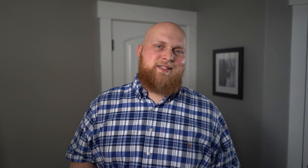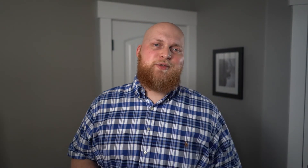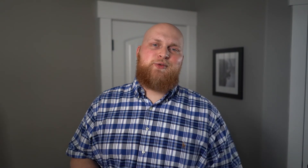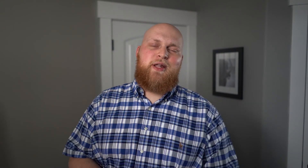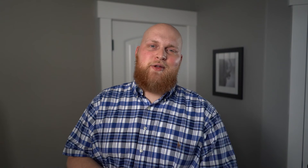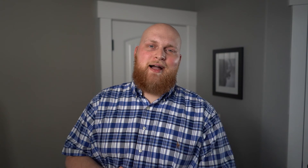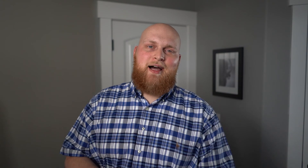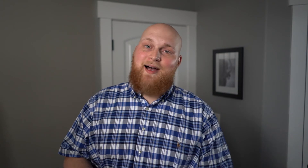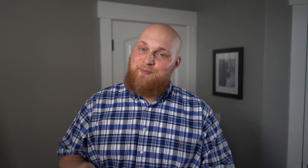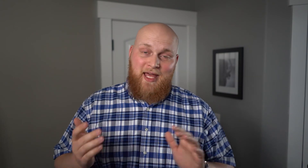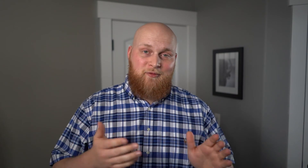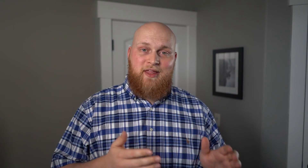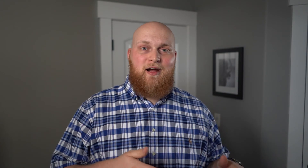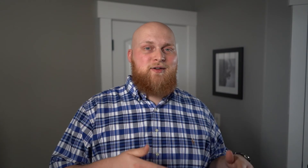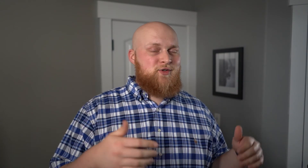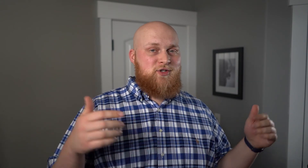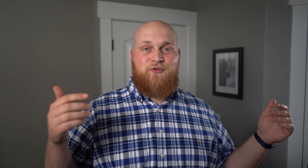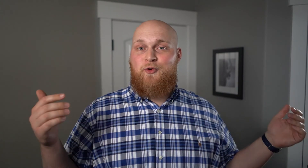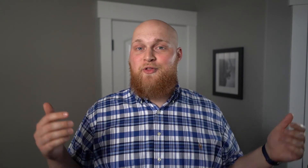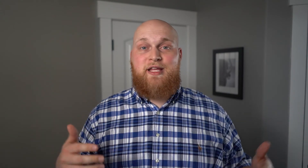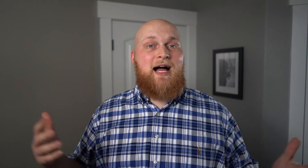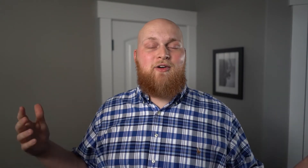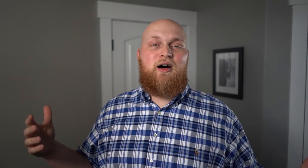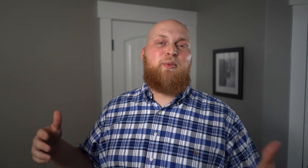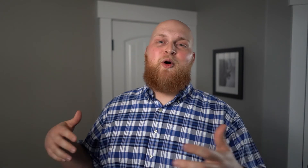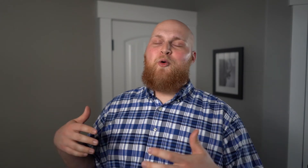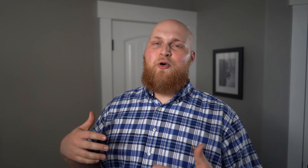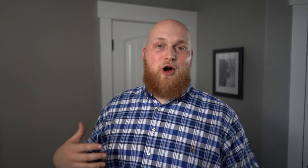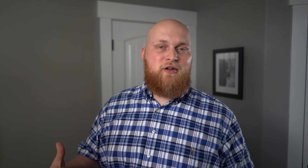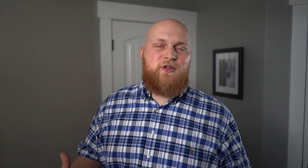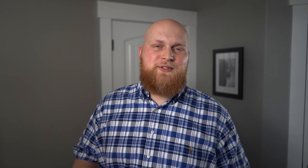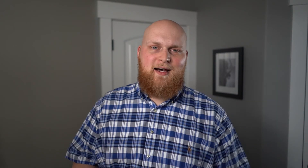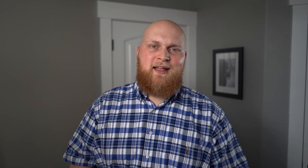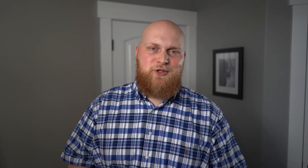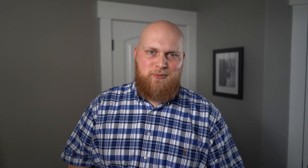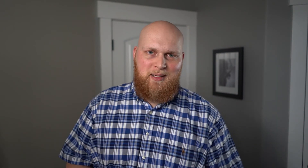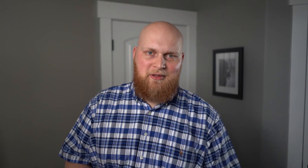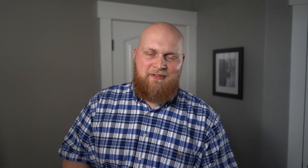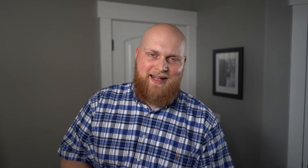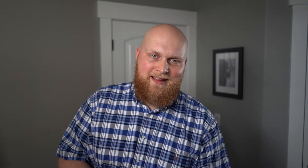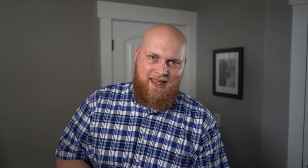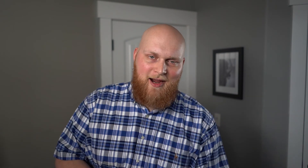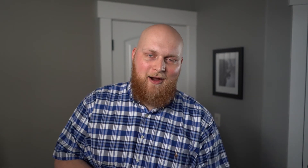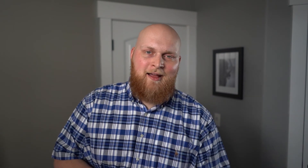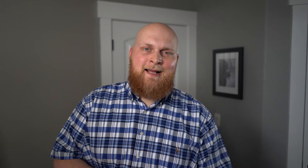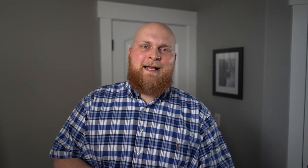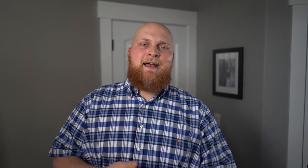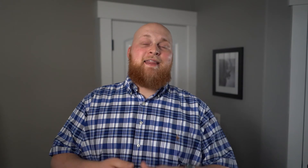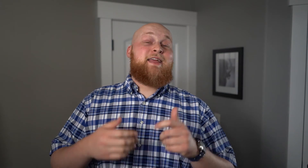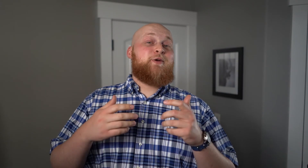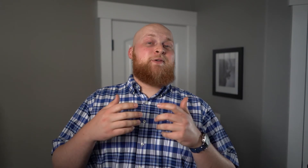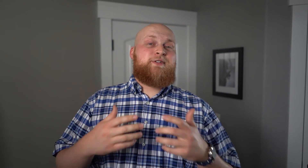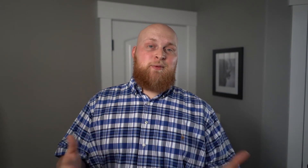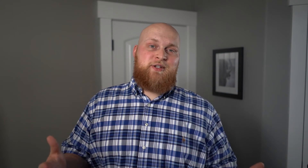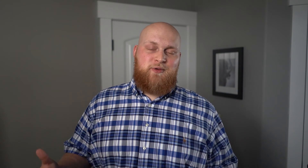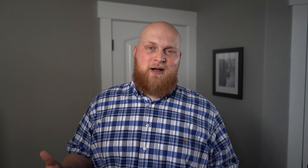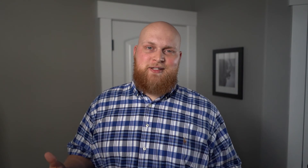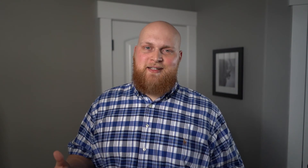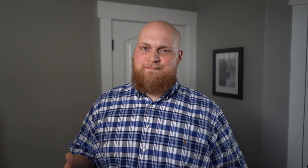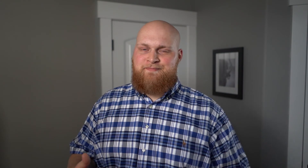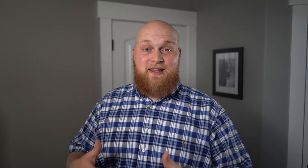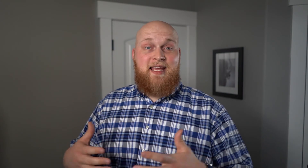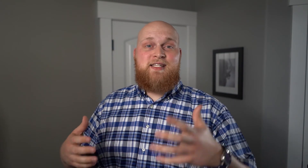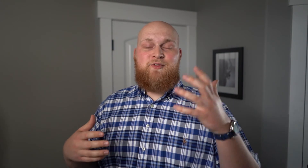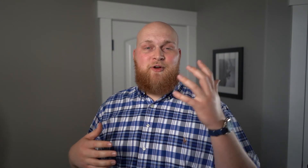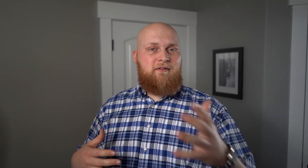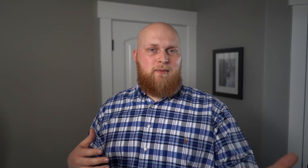at kslnewsradio.com. Head over there, search for the Yacht Club or Heart of Utah, and you should be able to find it there. Thank you so much for